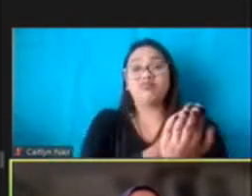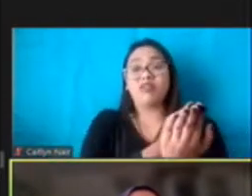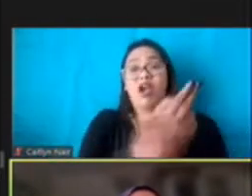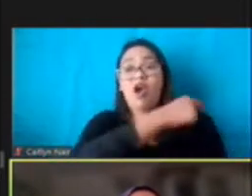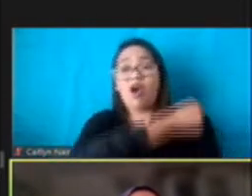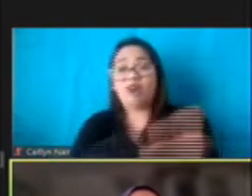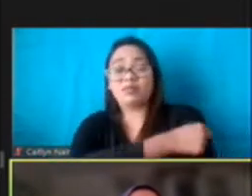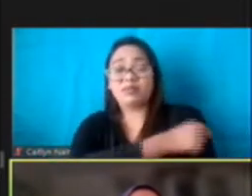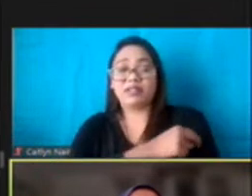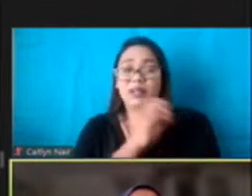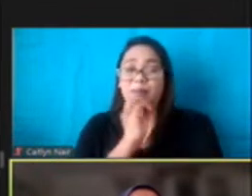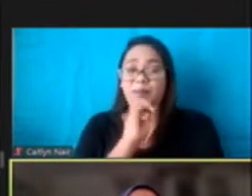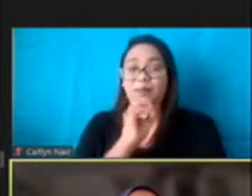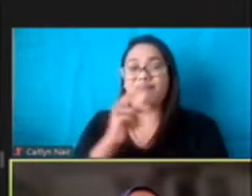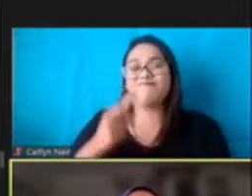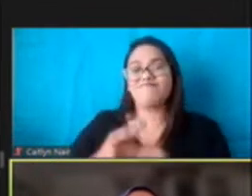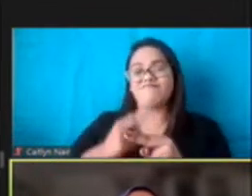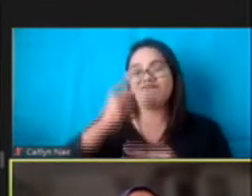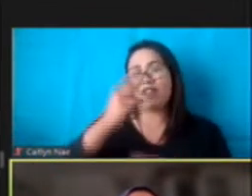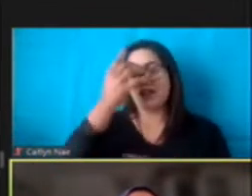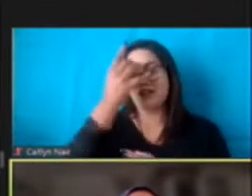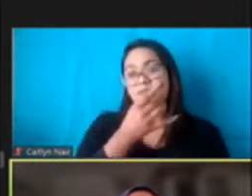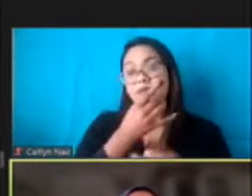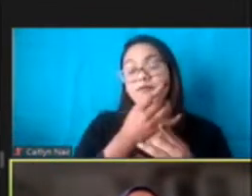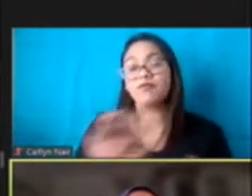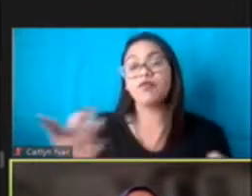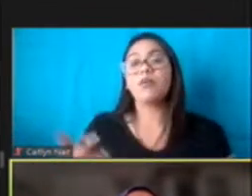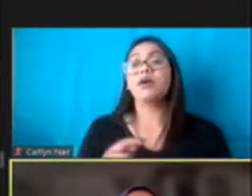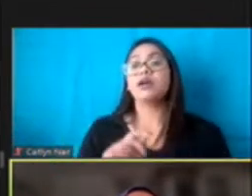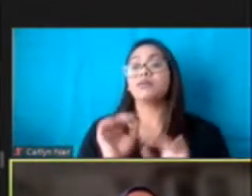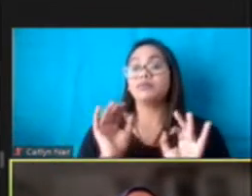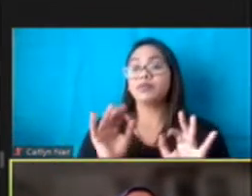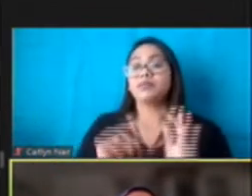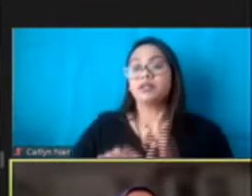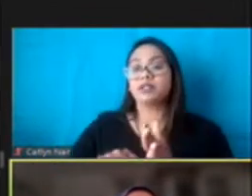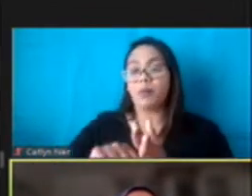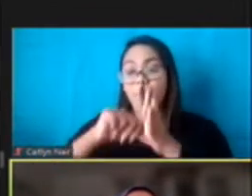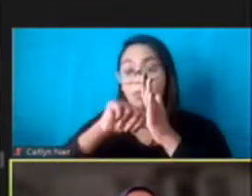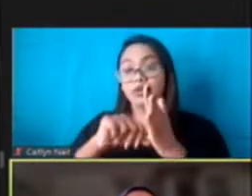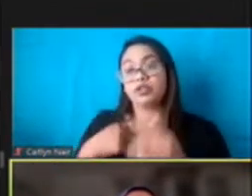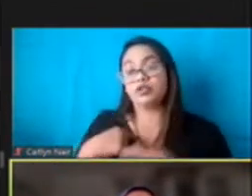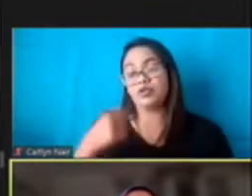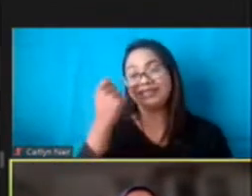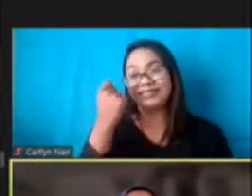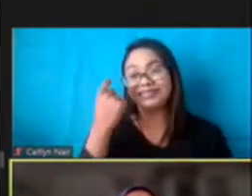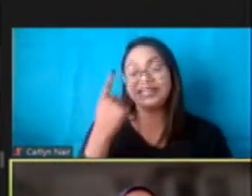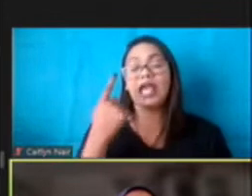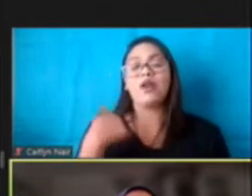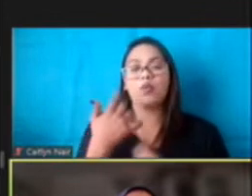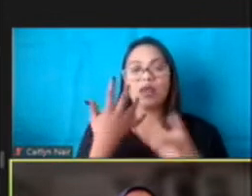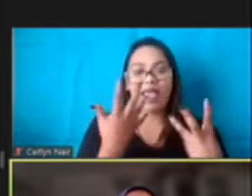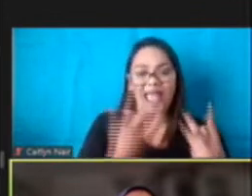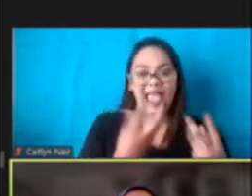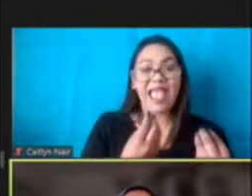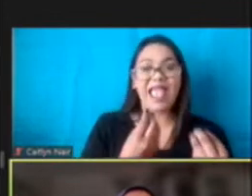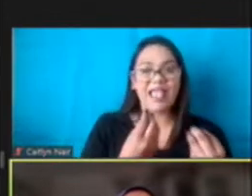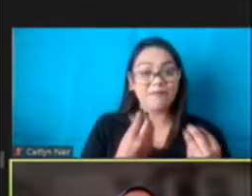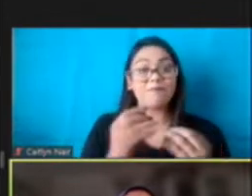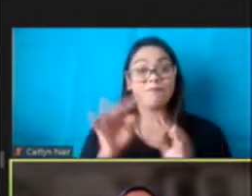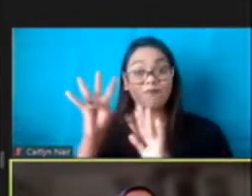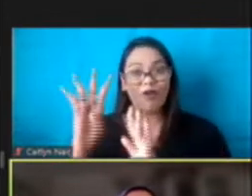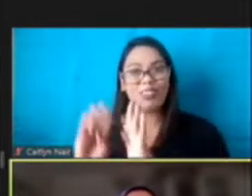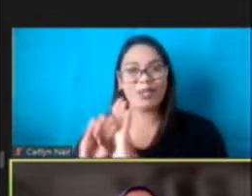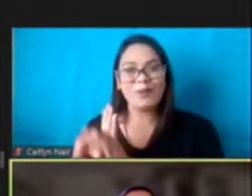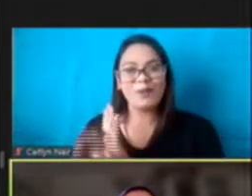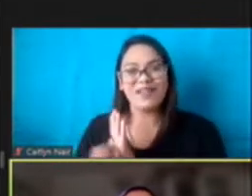just a final note in terms of response, I think it's important to note, even though there are signals towards less severe admissions in the fourth wave,